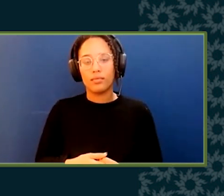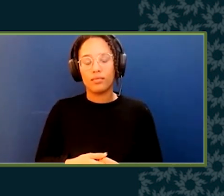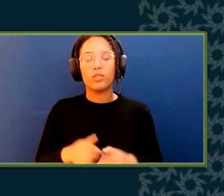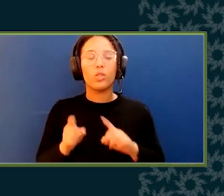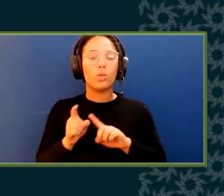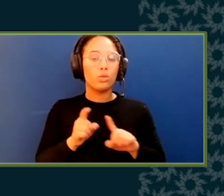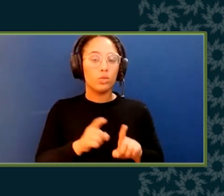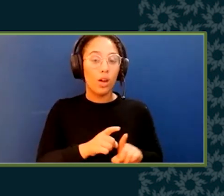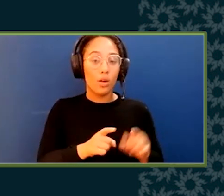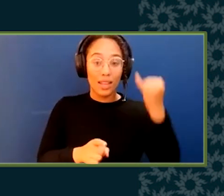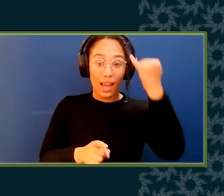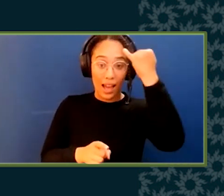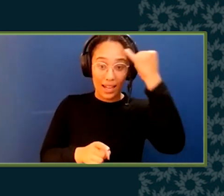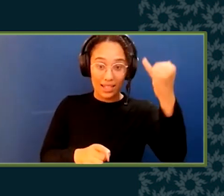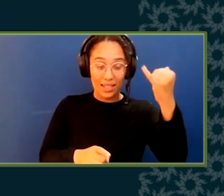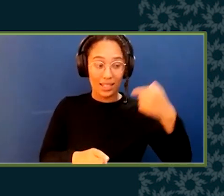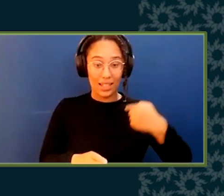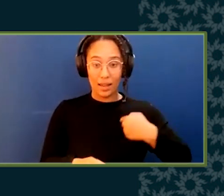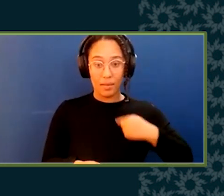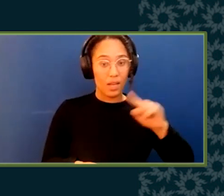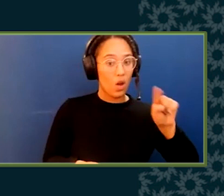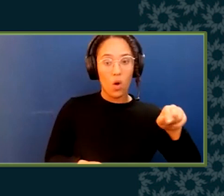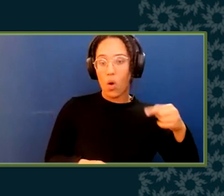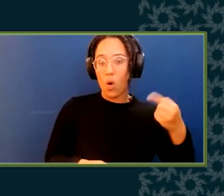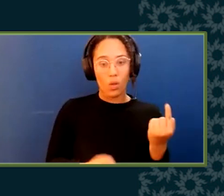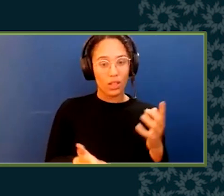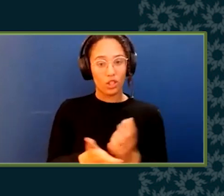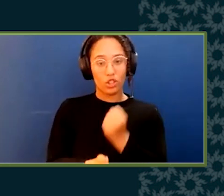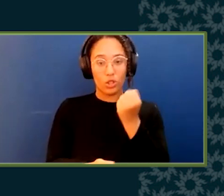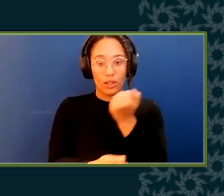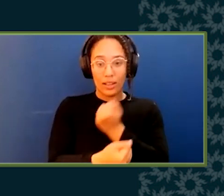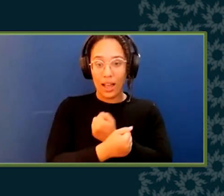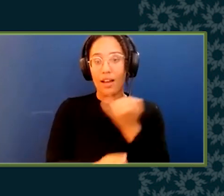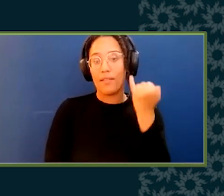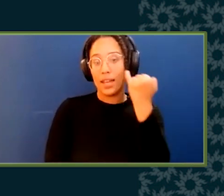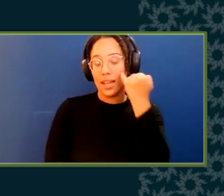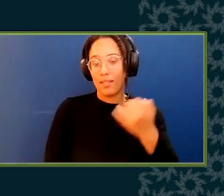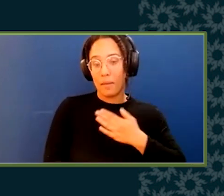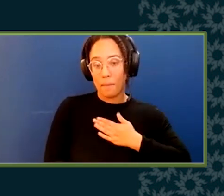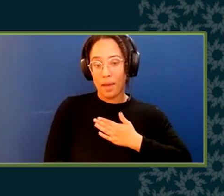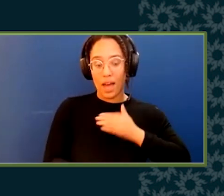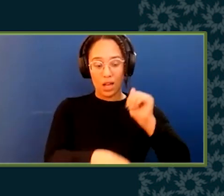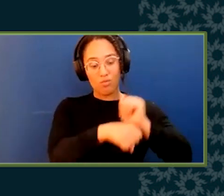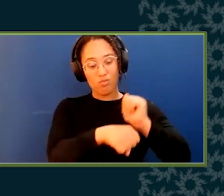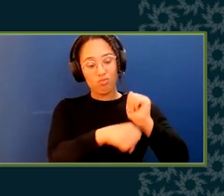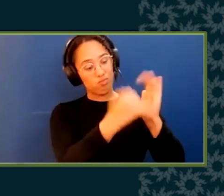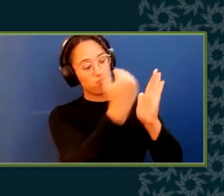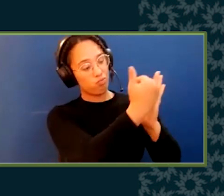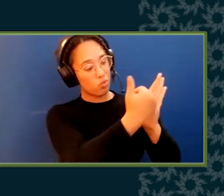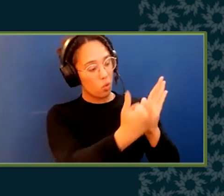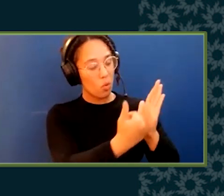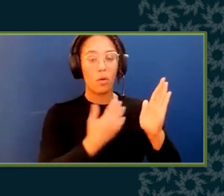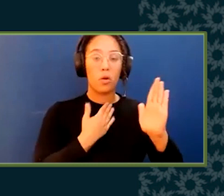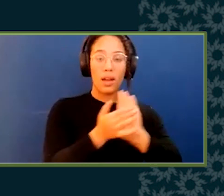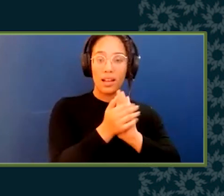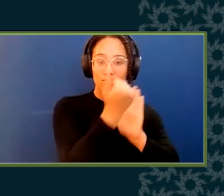notion that I will only be worthy of love based on my resume or my accolades or my presentation